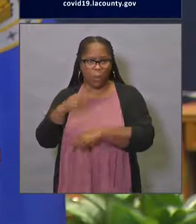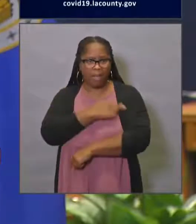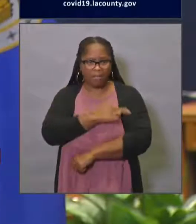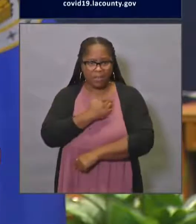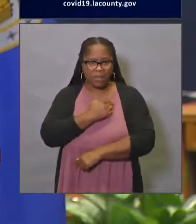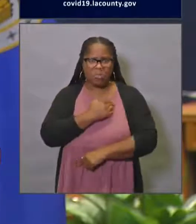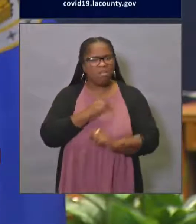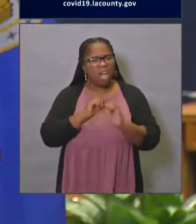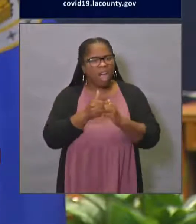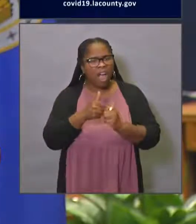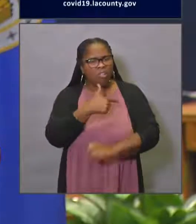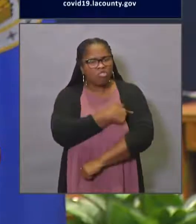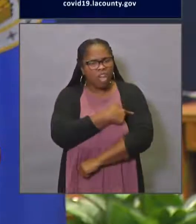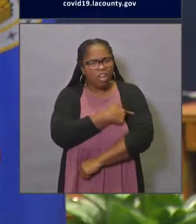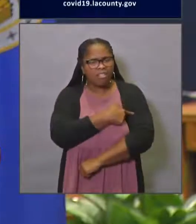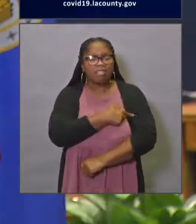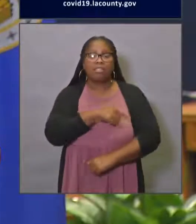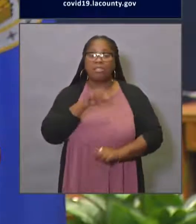visit